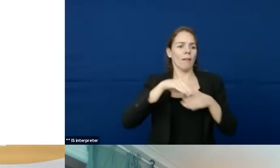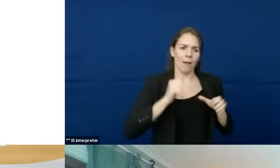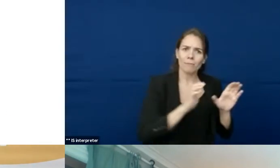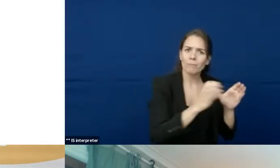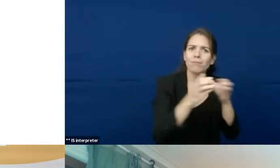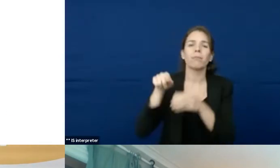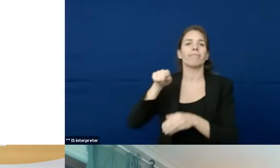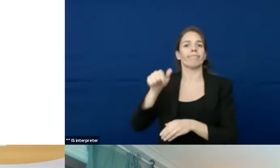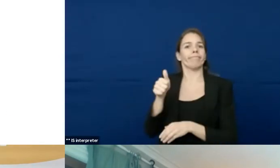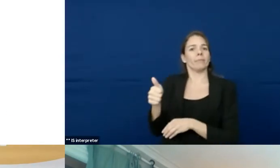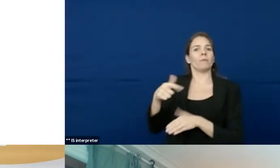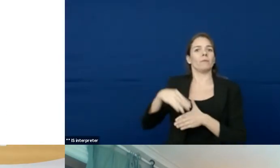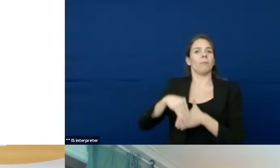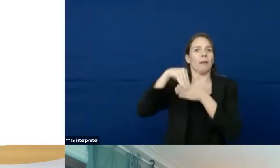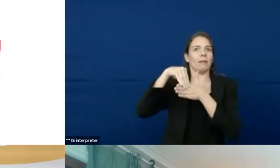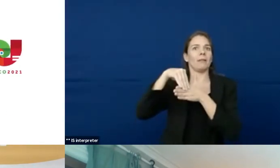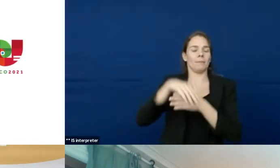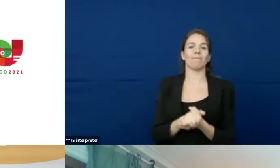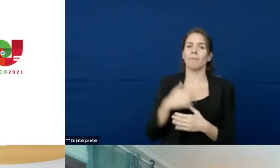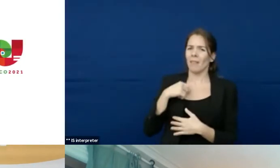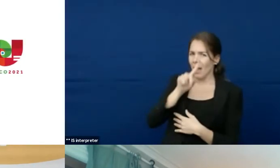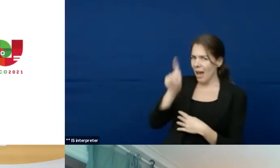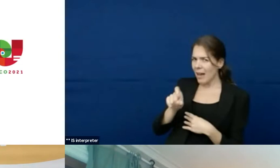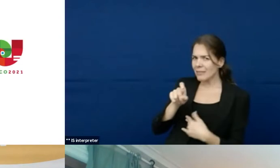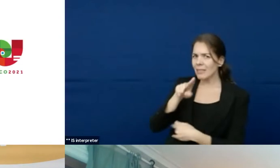Coalition a success? Over to Ms. Naylor.